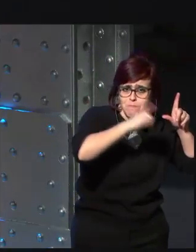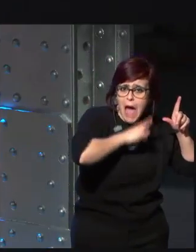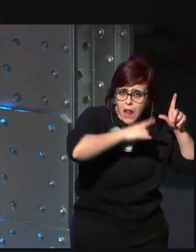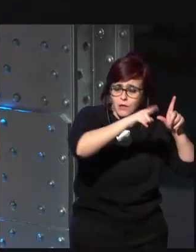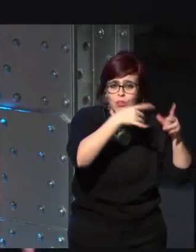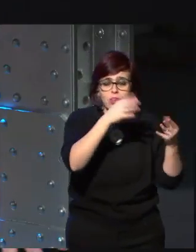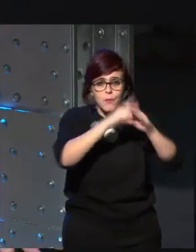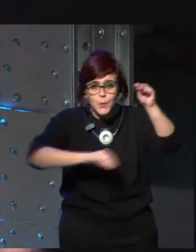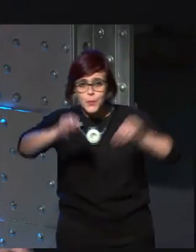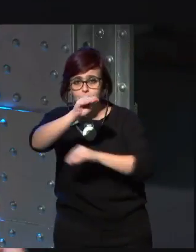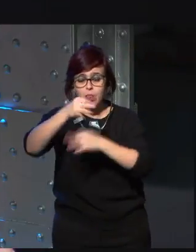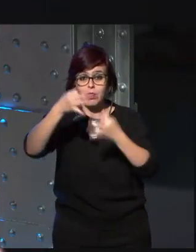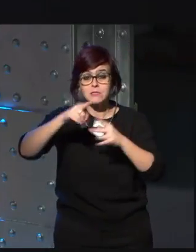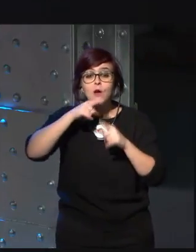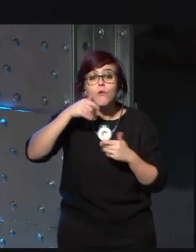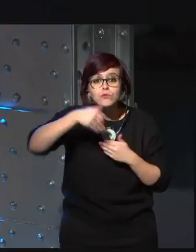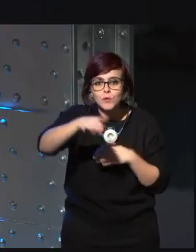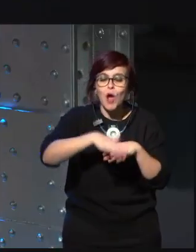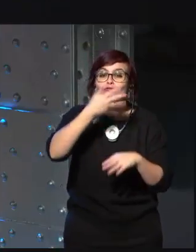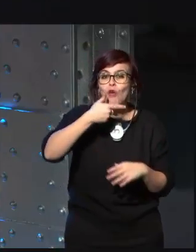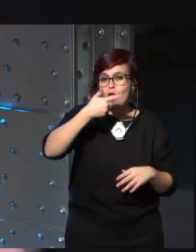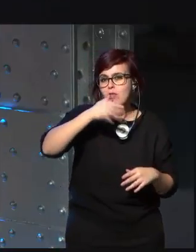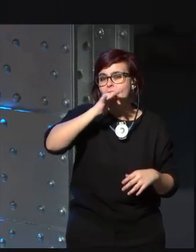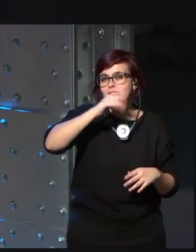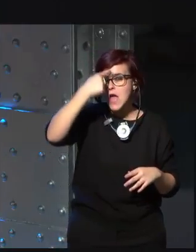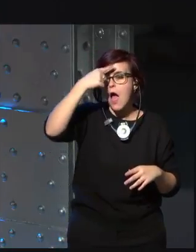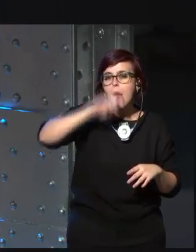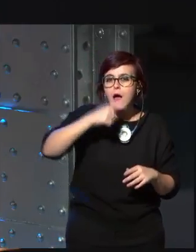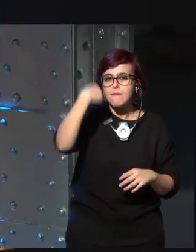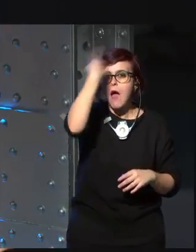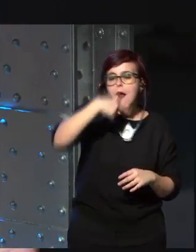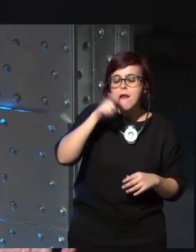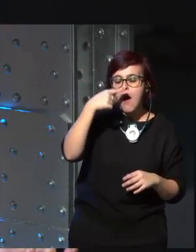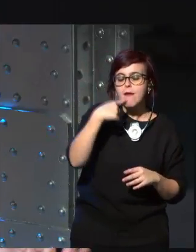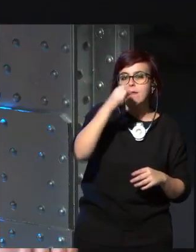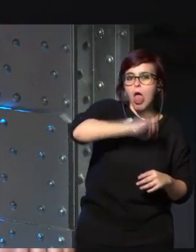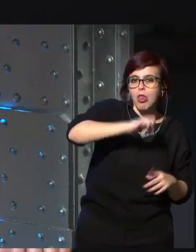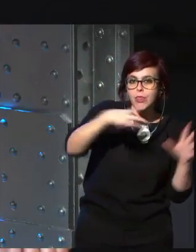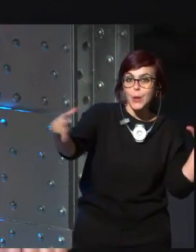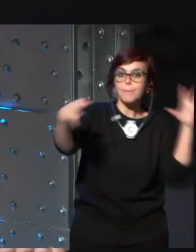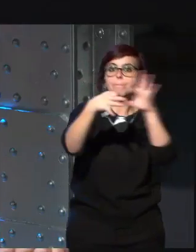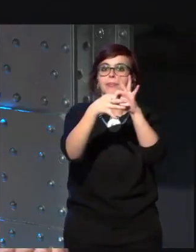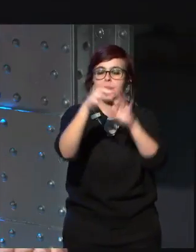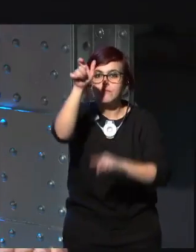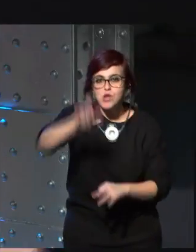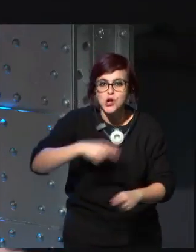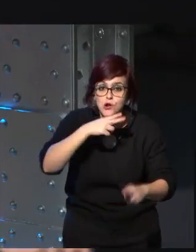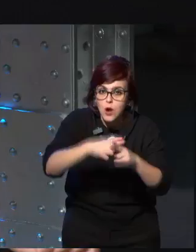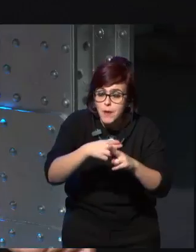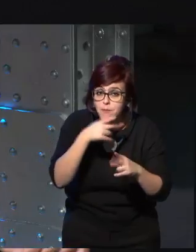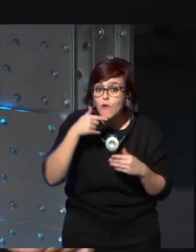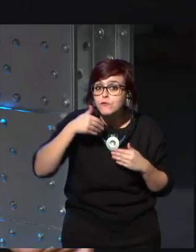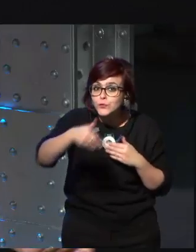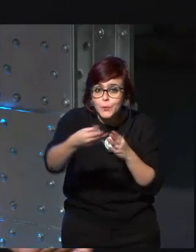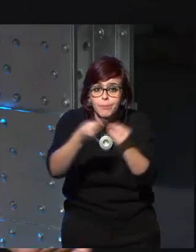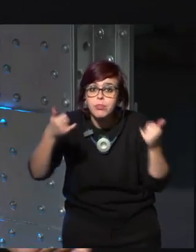record. The documentation is wrong, and so when that disappears, what's going to happen when all the information is digitized and that documentation